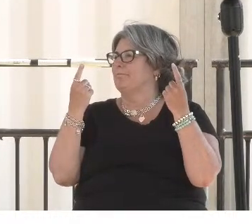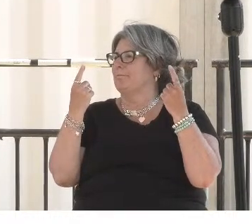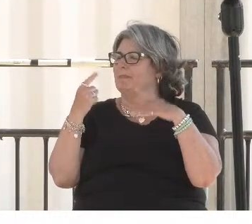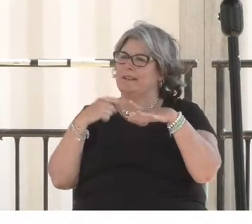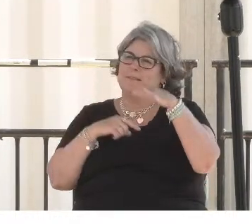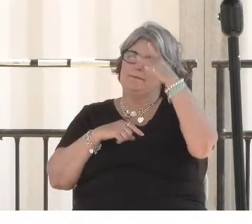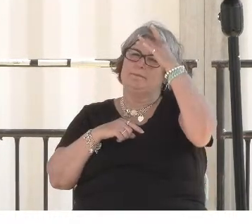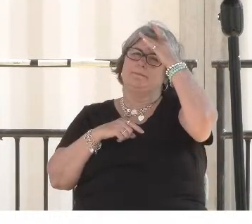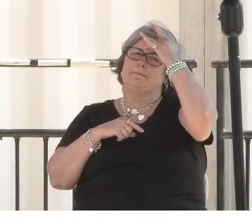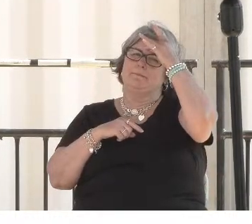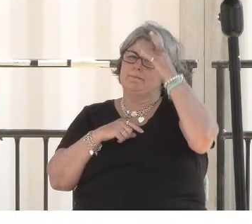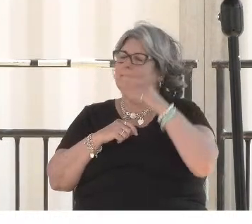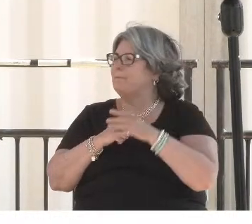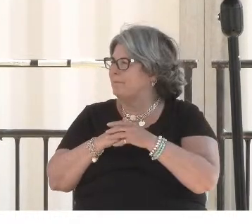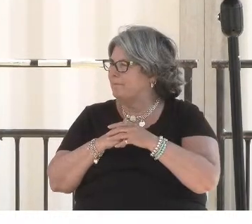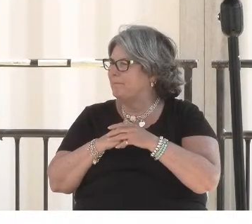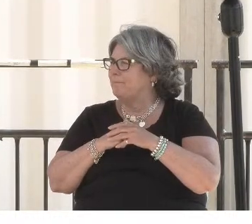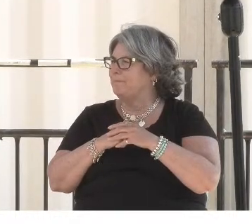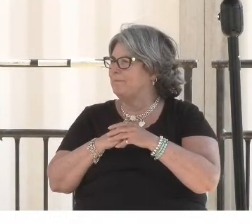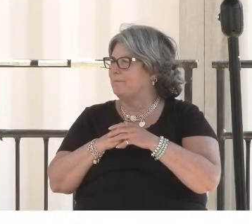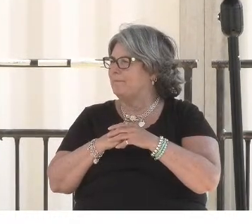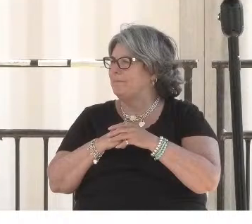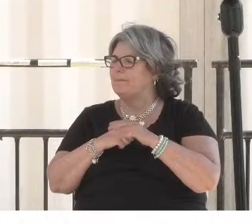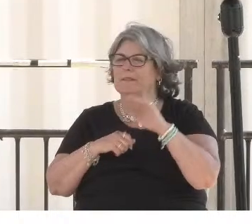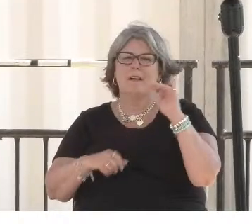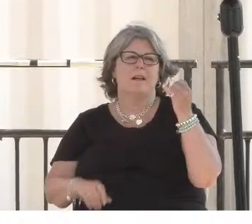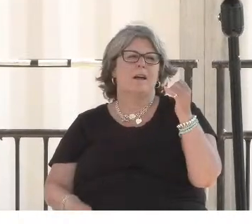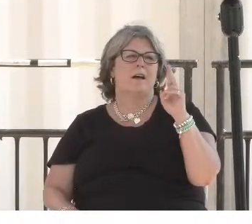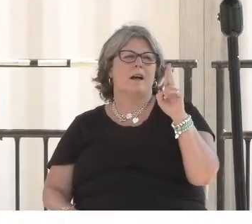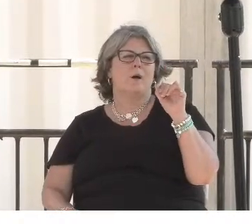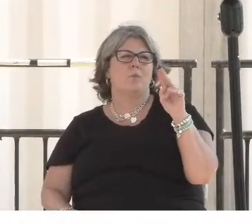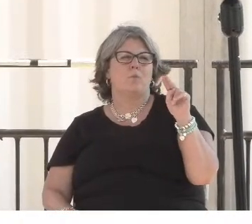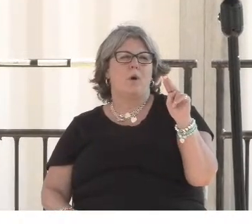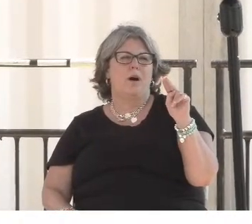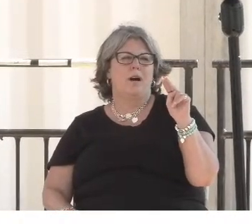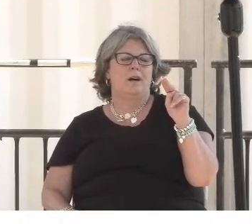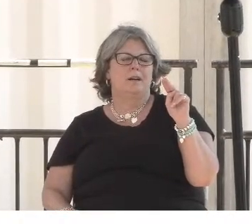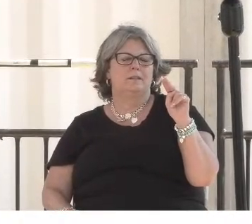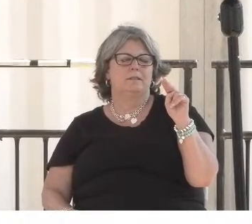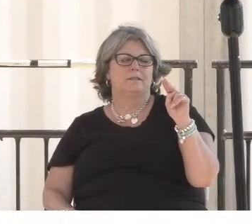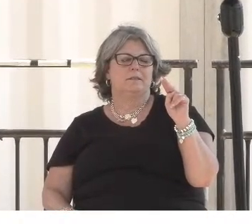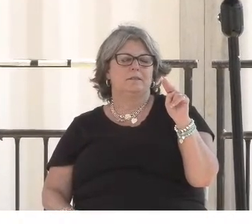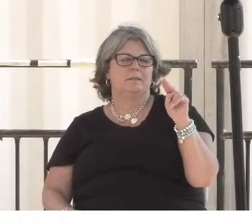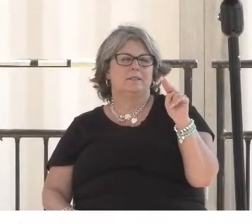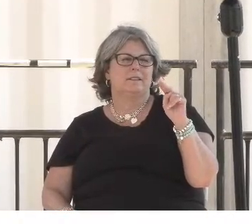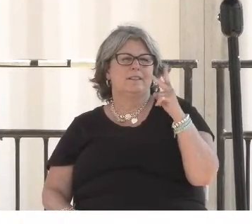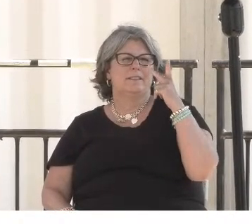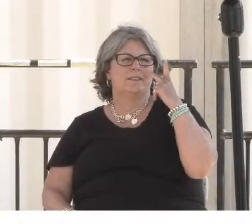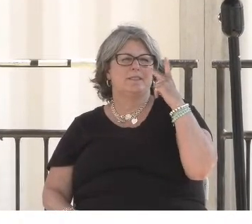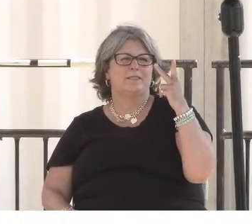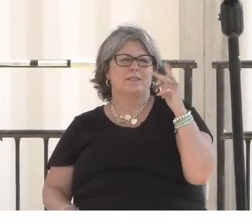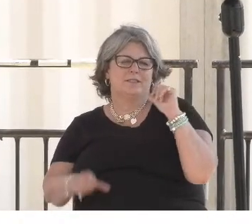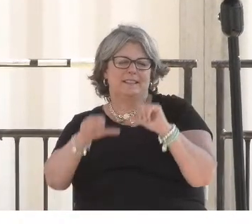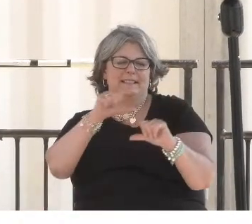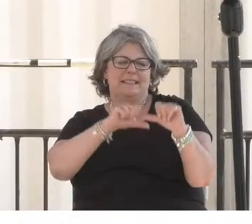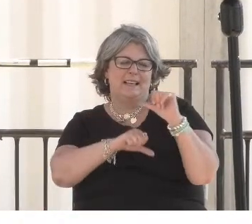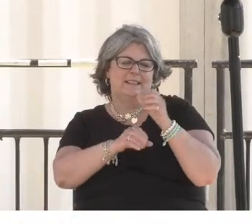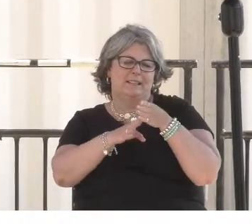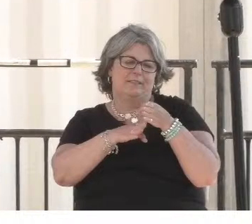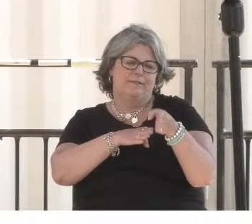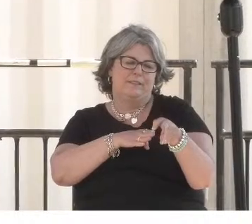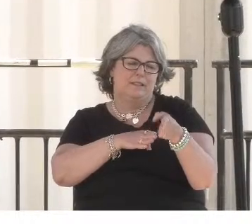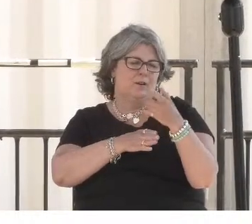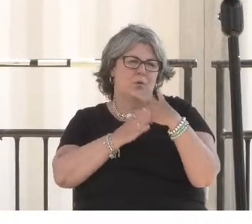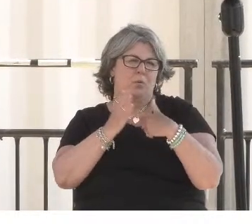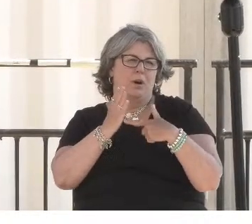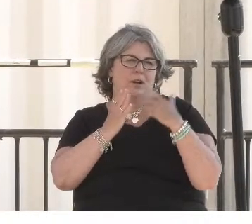into your hippocampus. Juan, I'm interested in how you see the world through a scientific lens. Like, what are